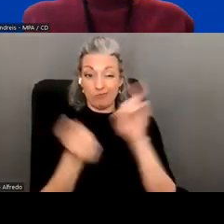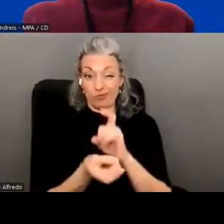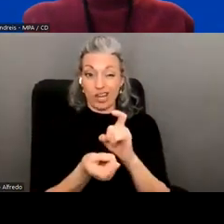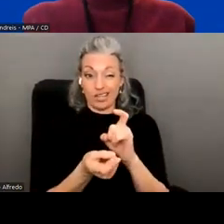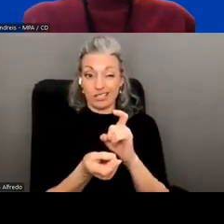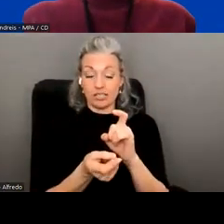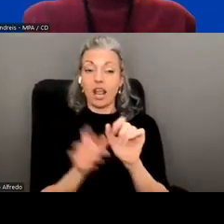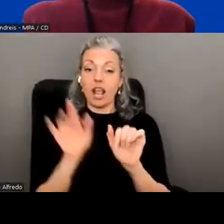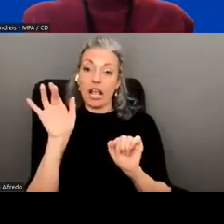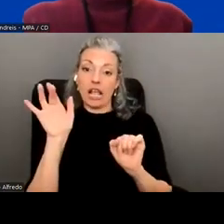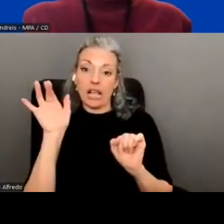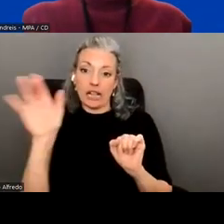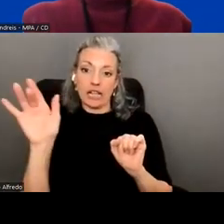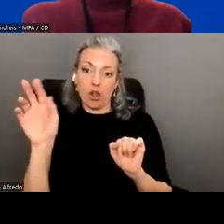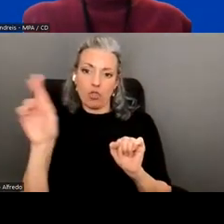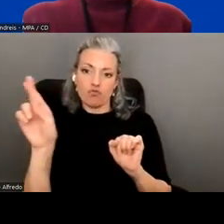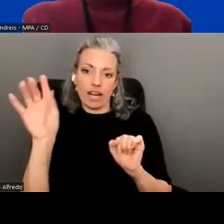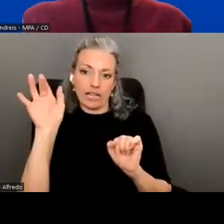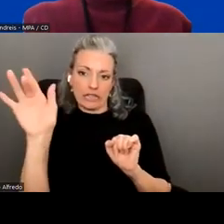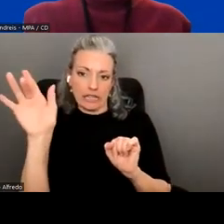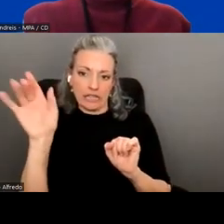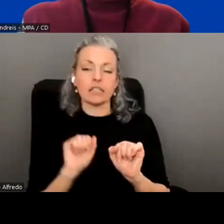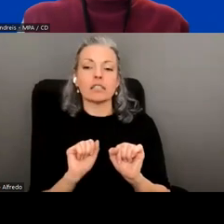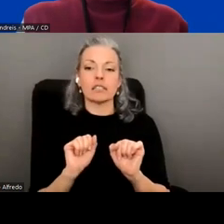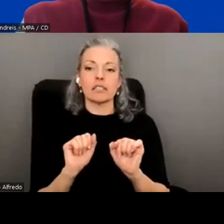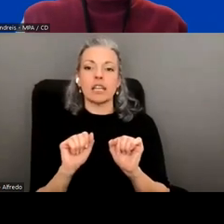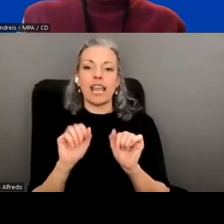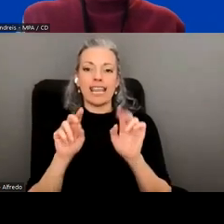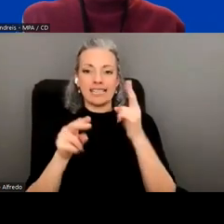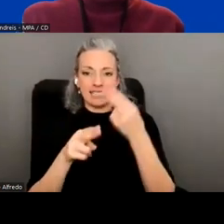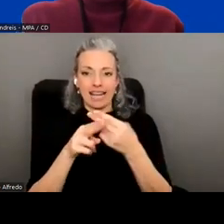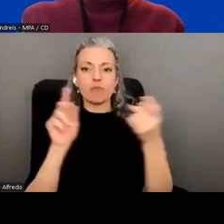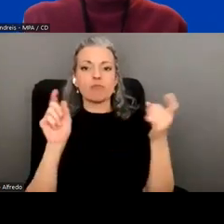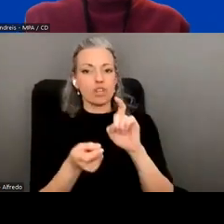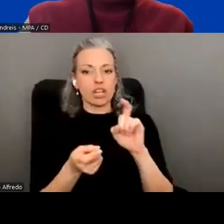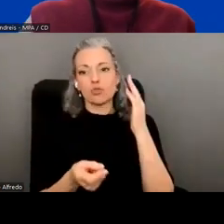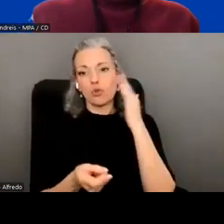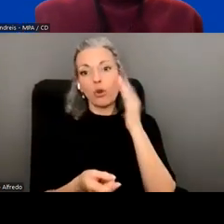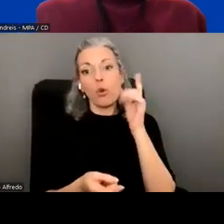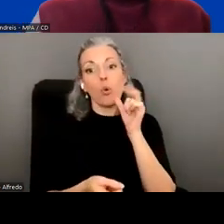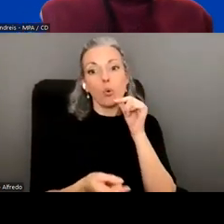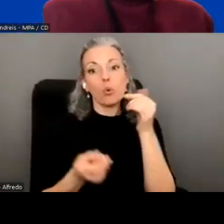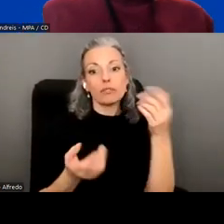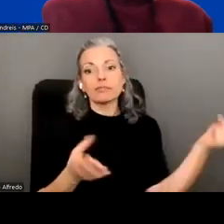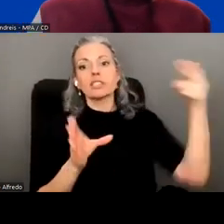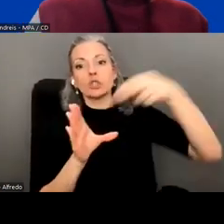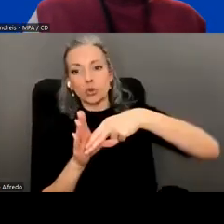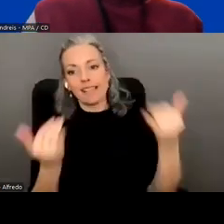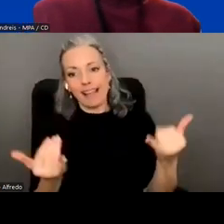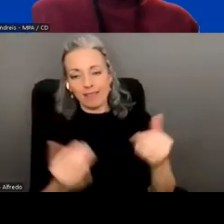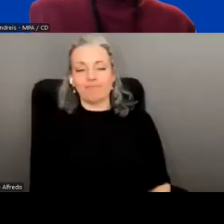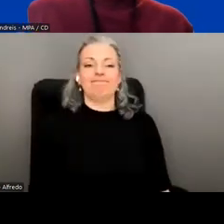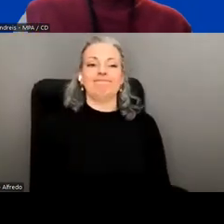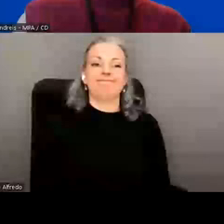by clicking in the upper right-hand corner of your video and selecting rename so we can know who's joined us today. Next slide, Rosie.